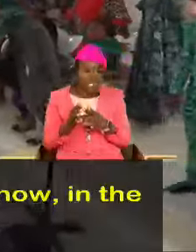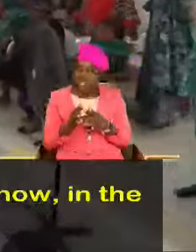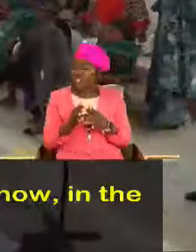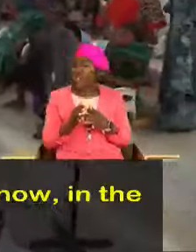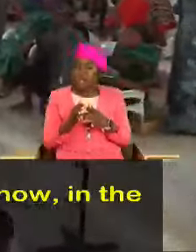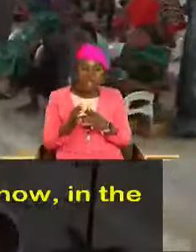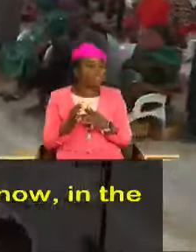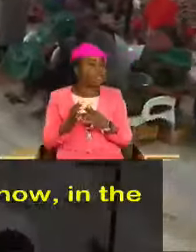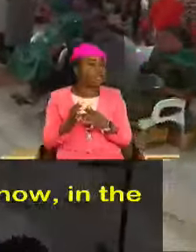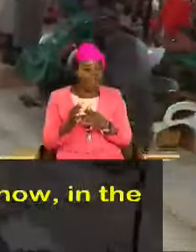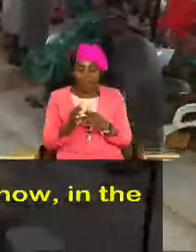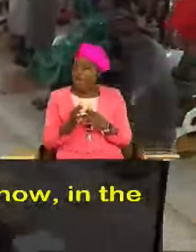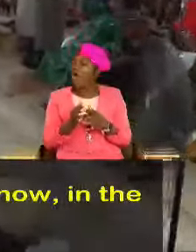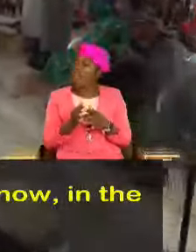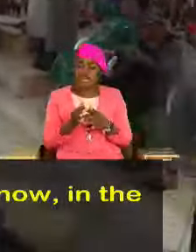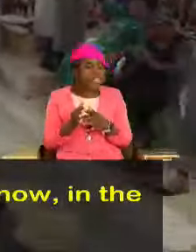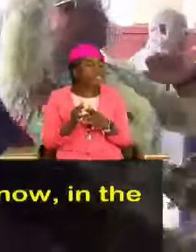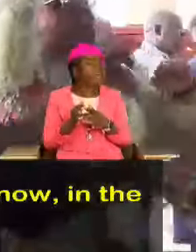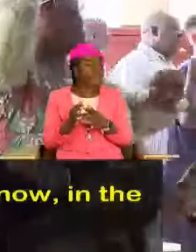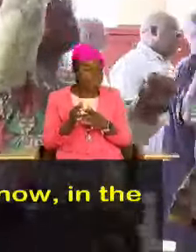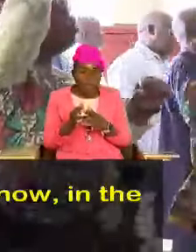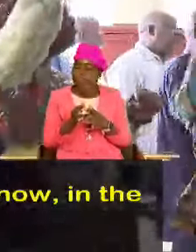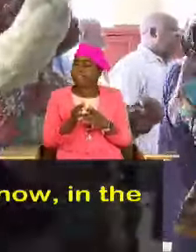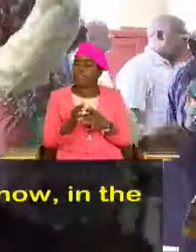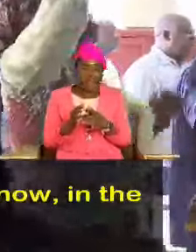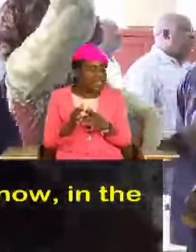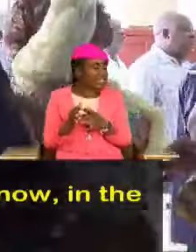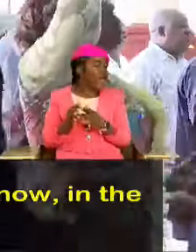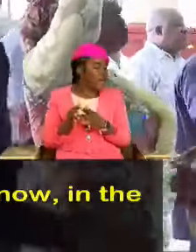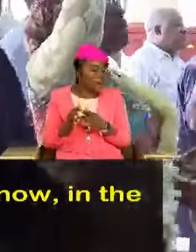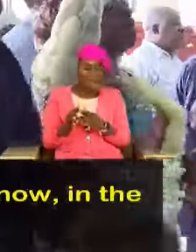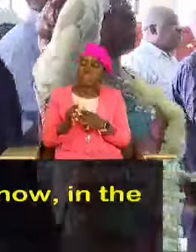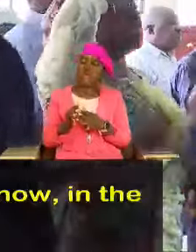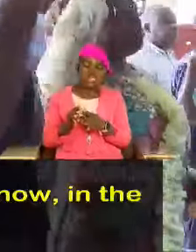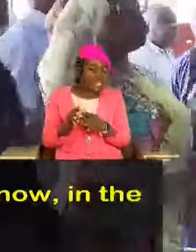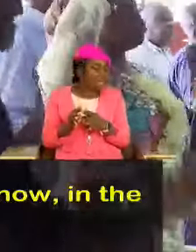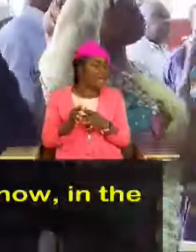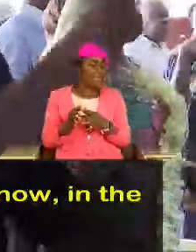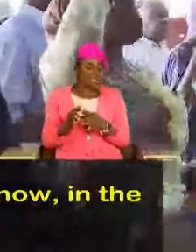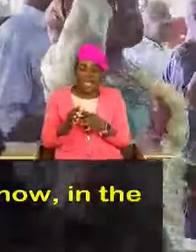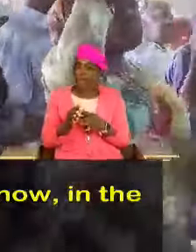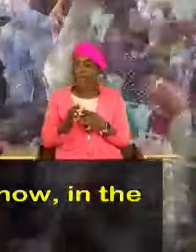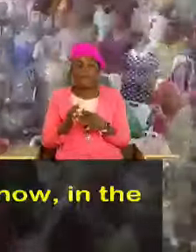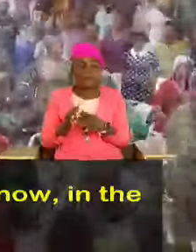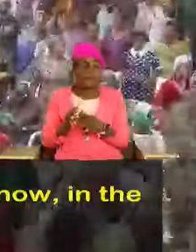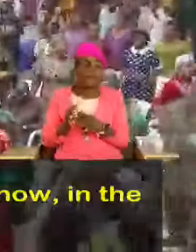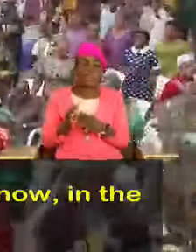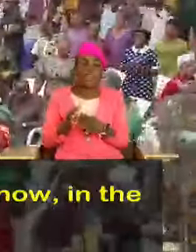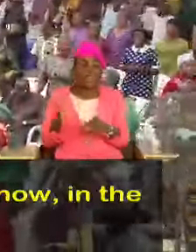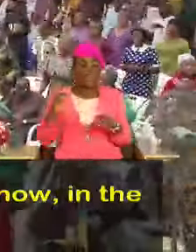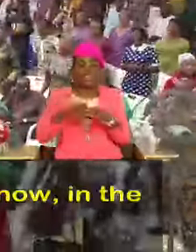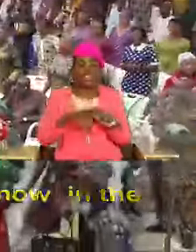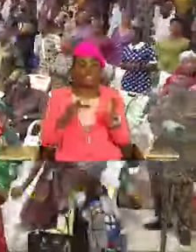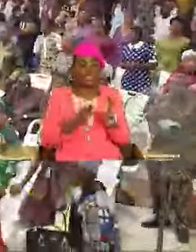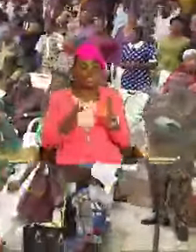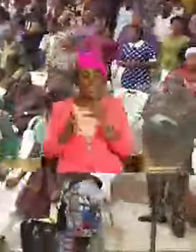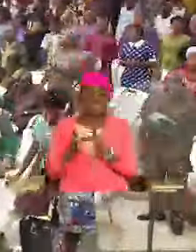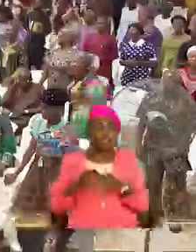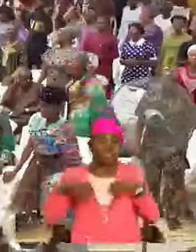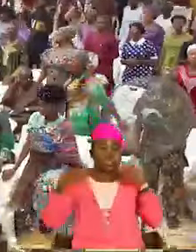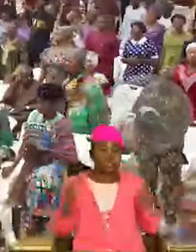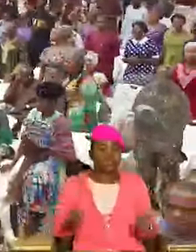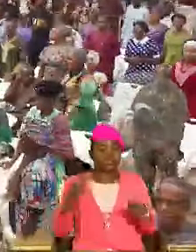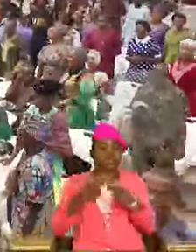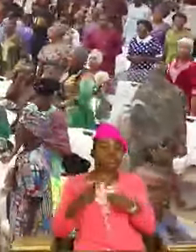Jesus descend upon me now in Jesus